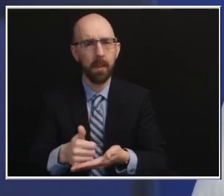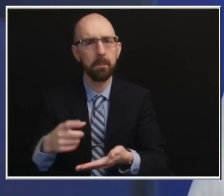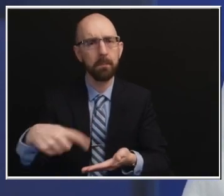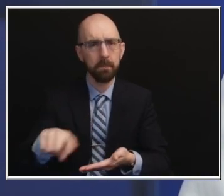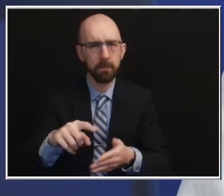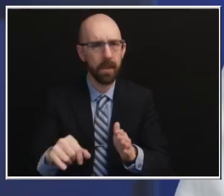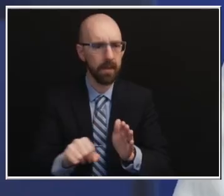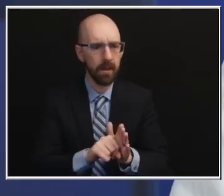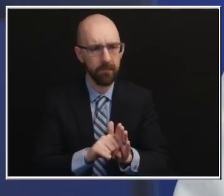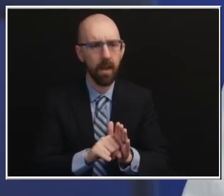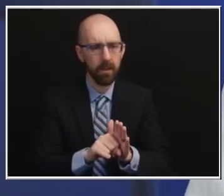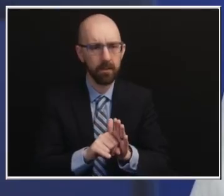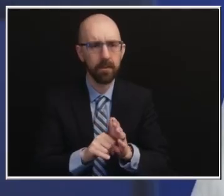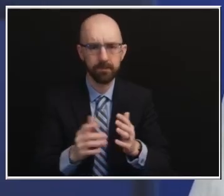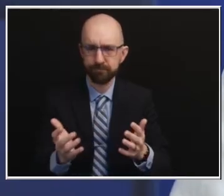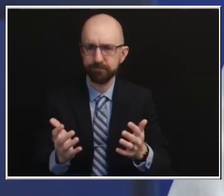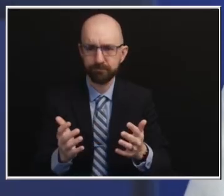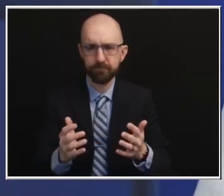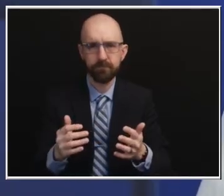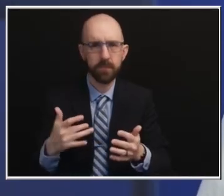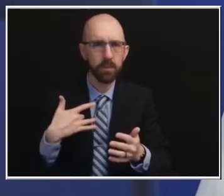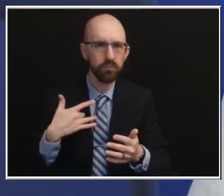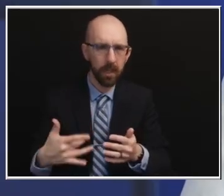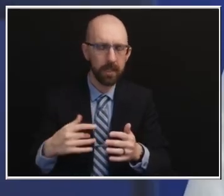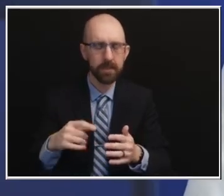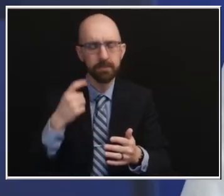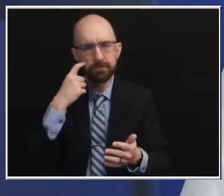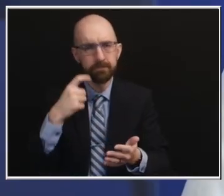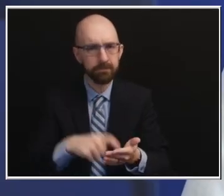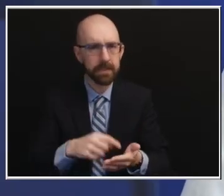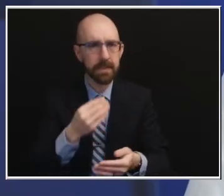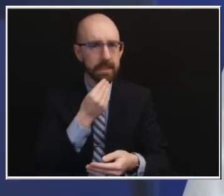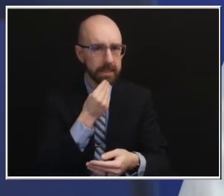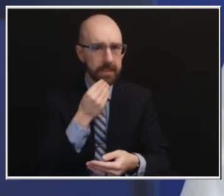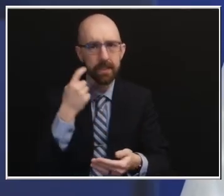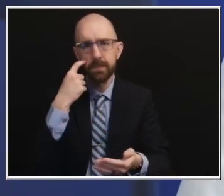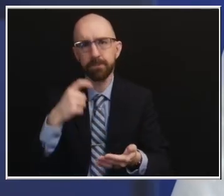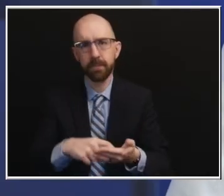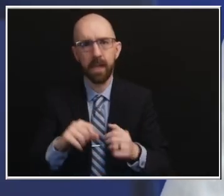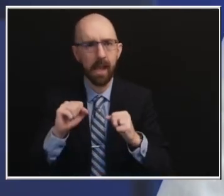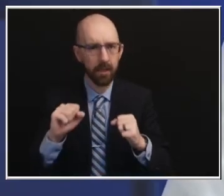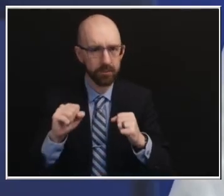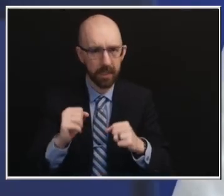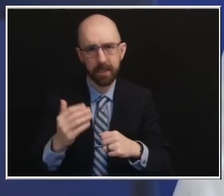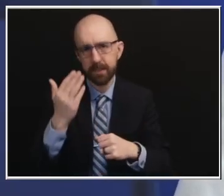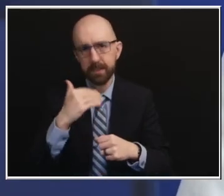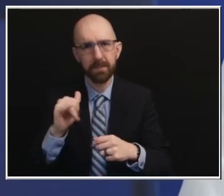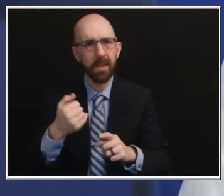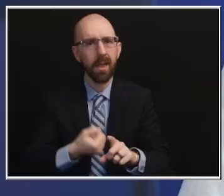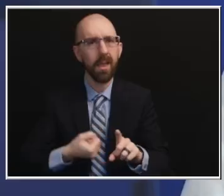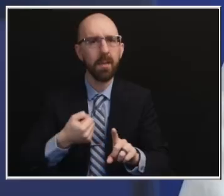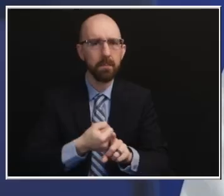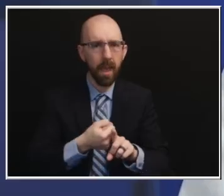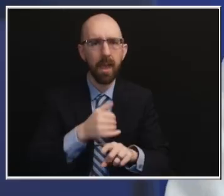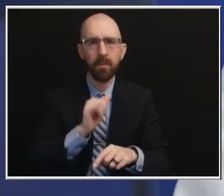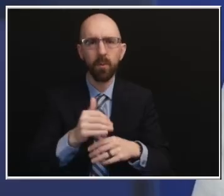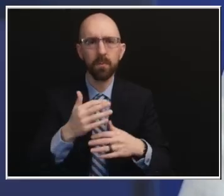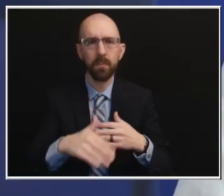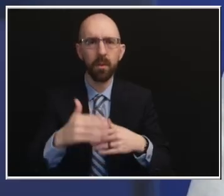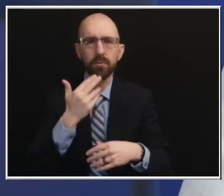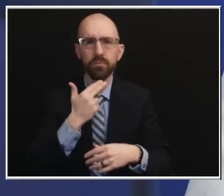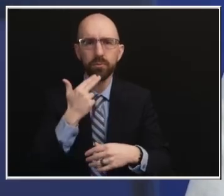identify trends in eating and trends in exercise and sleep that might be impacting those blood sugar levels to